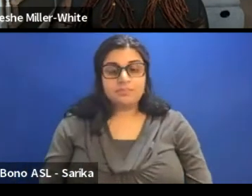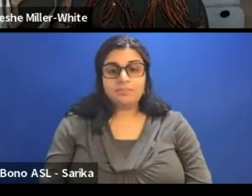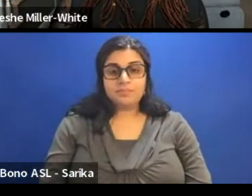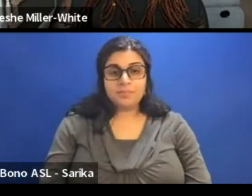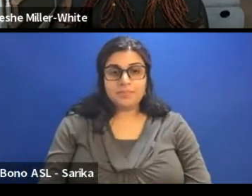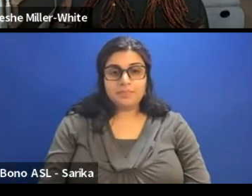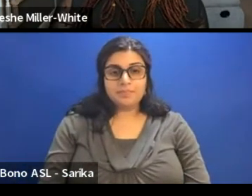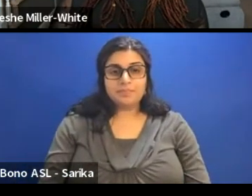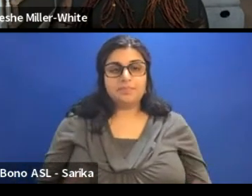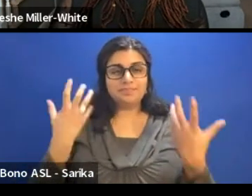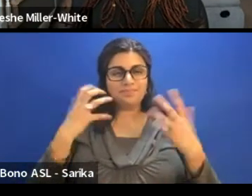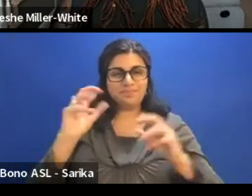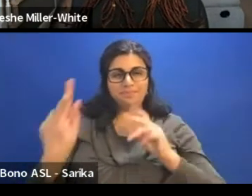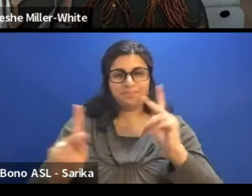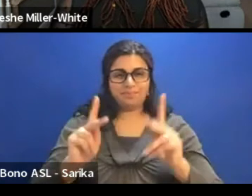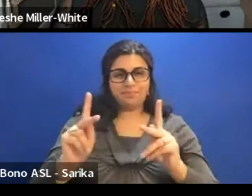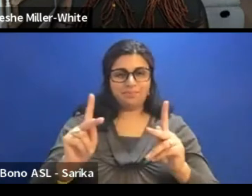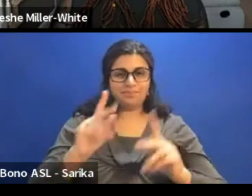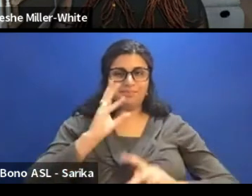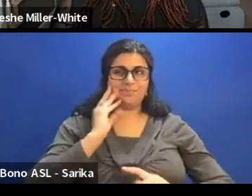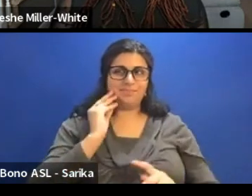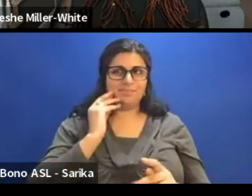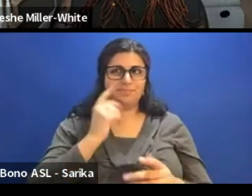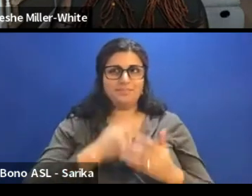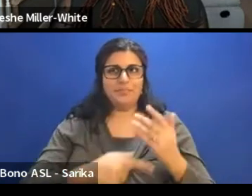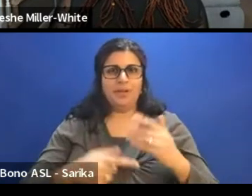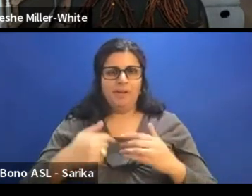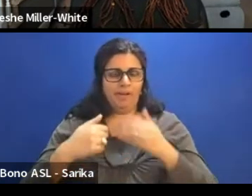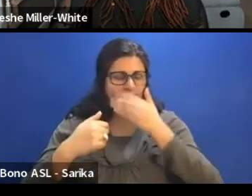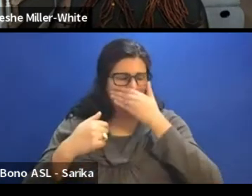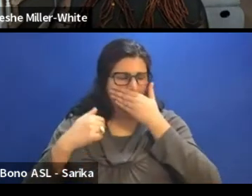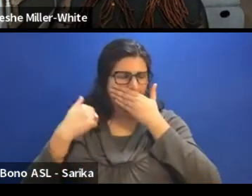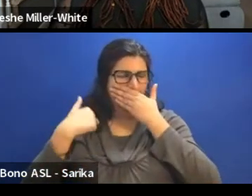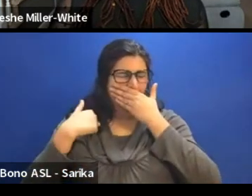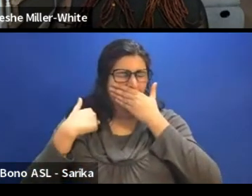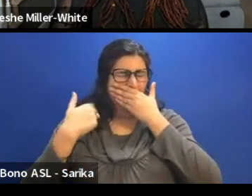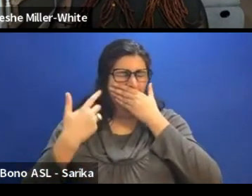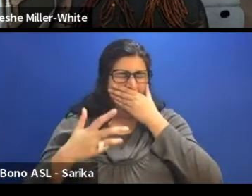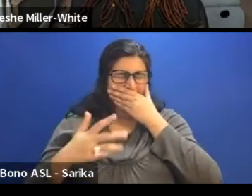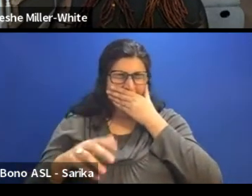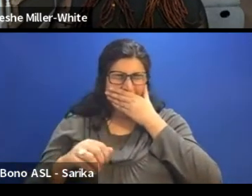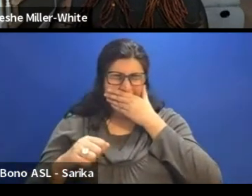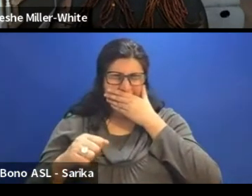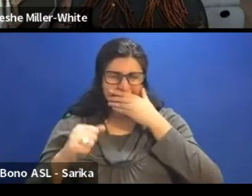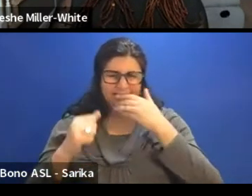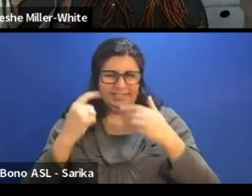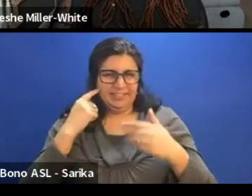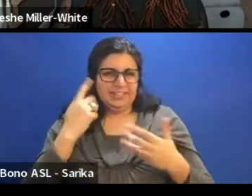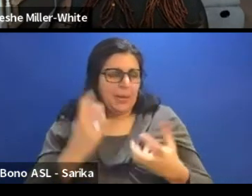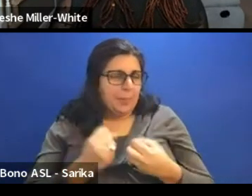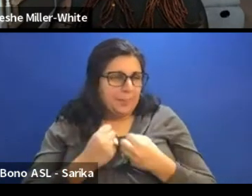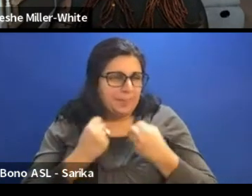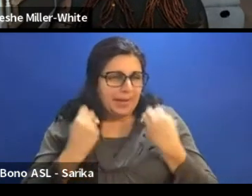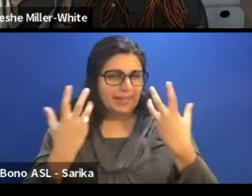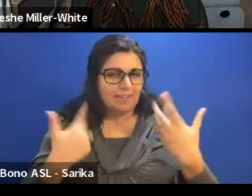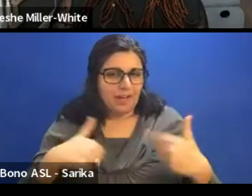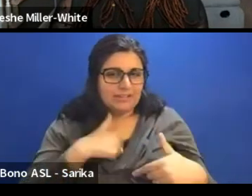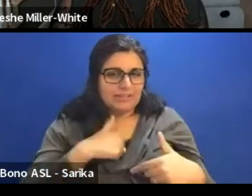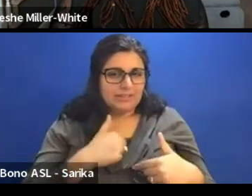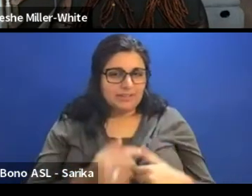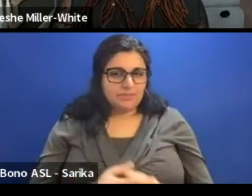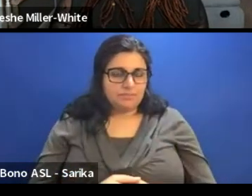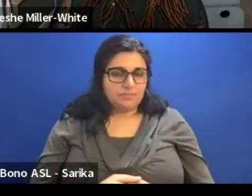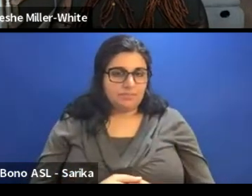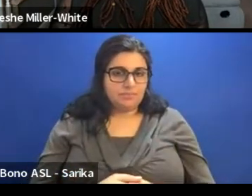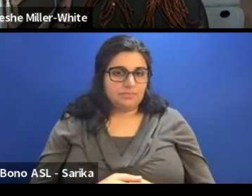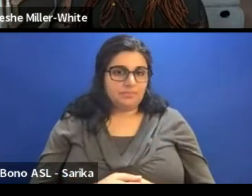I don't want people to experience some of the things that I have. You know, I think that I think a lot of us, at least